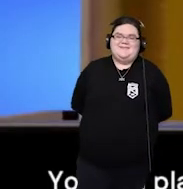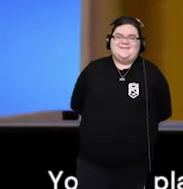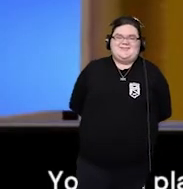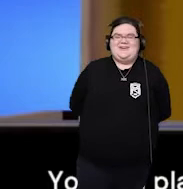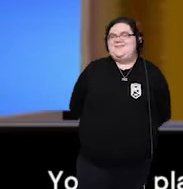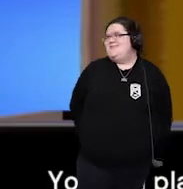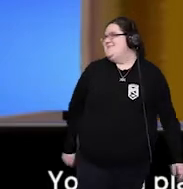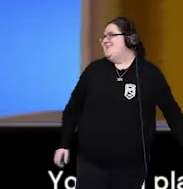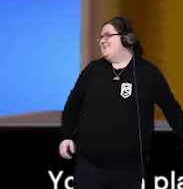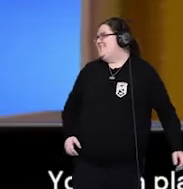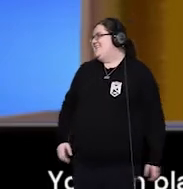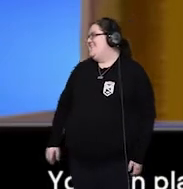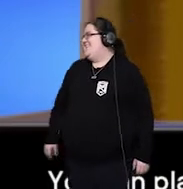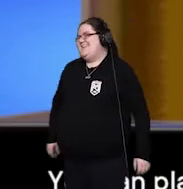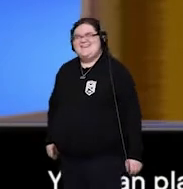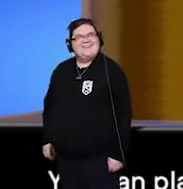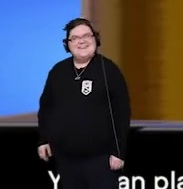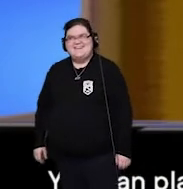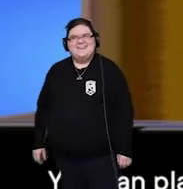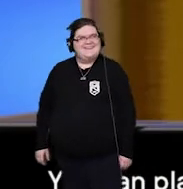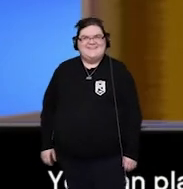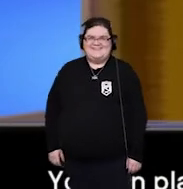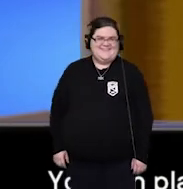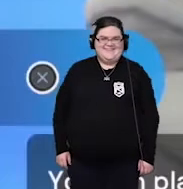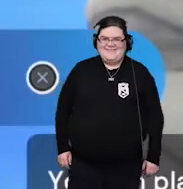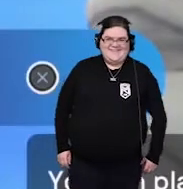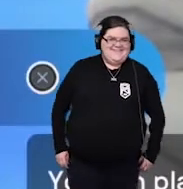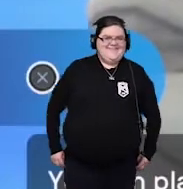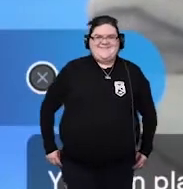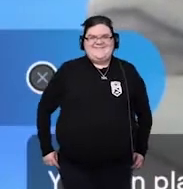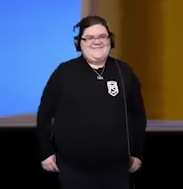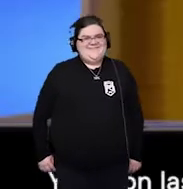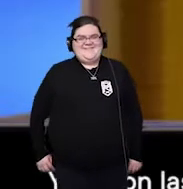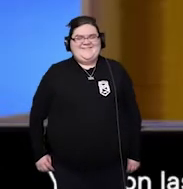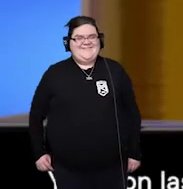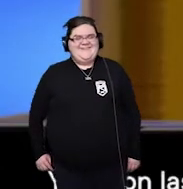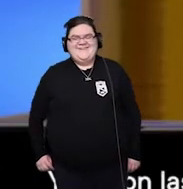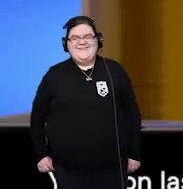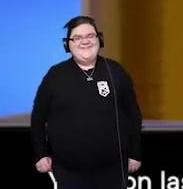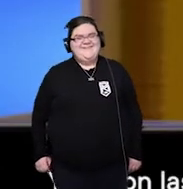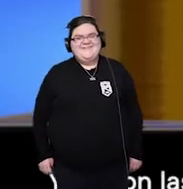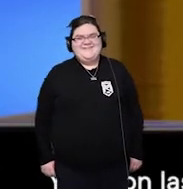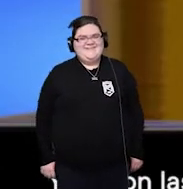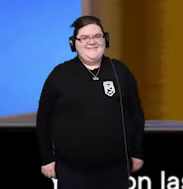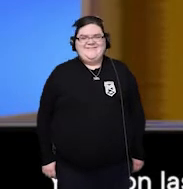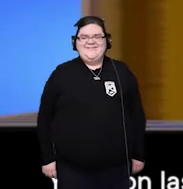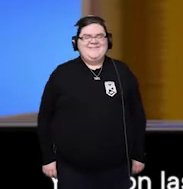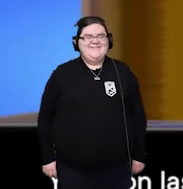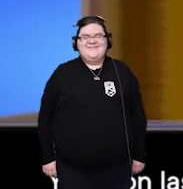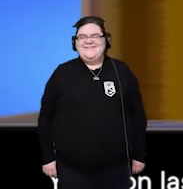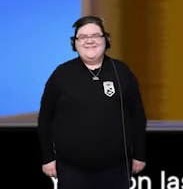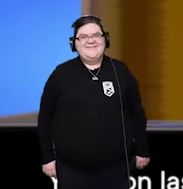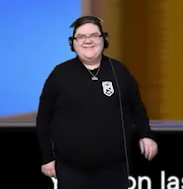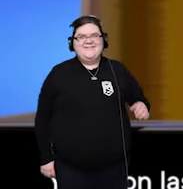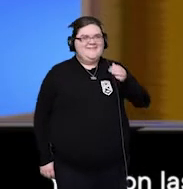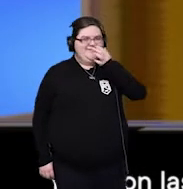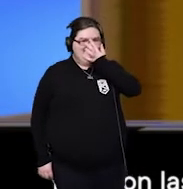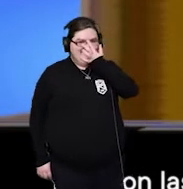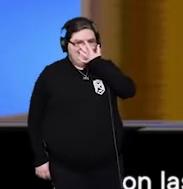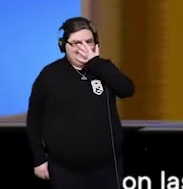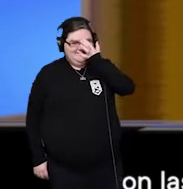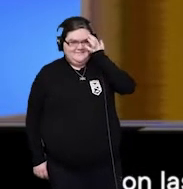pussy off. Oh my god, Ethan. Miles on fraud watch. You won last time, and now what are we going